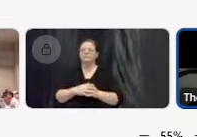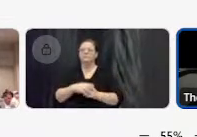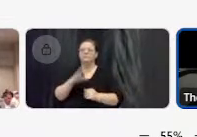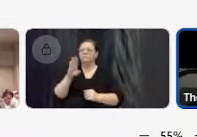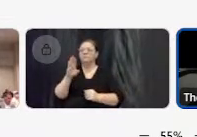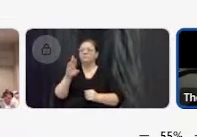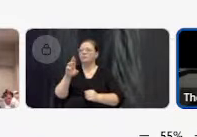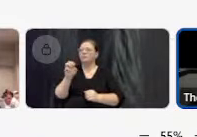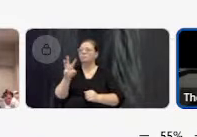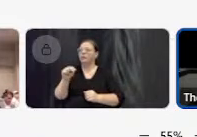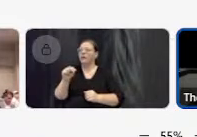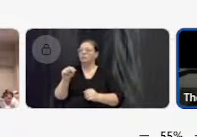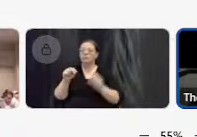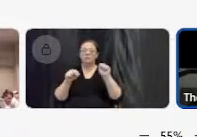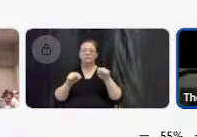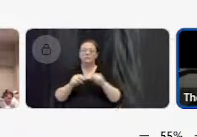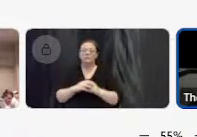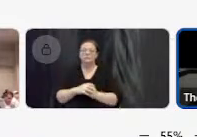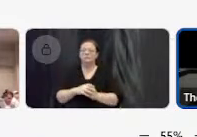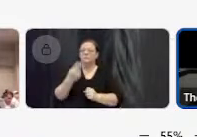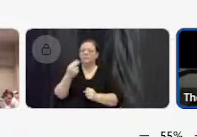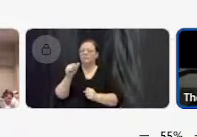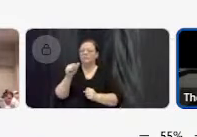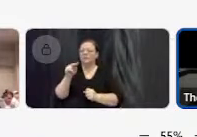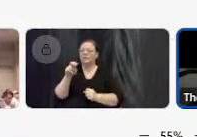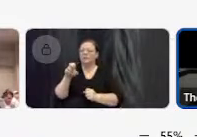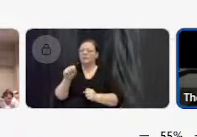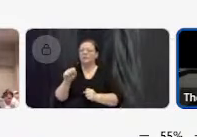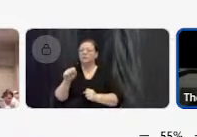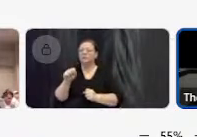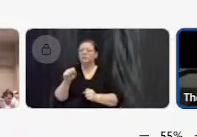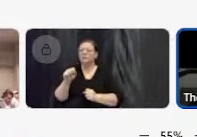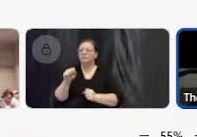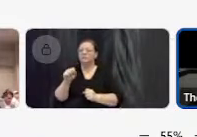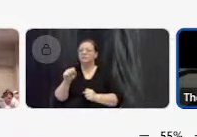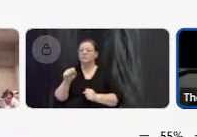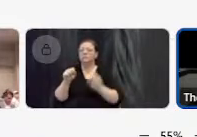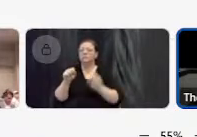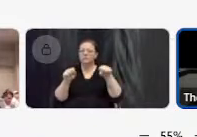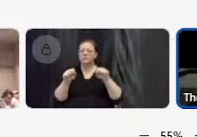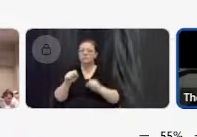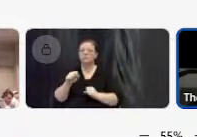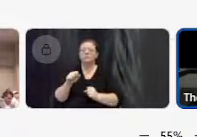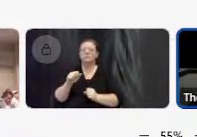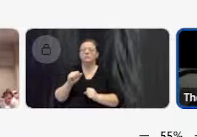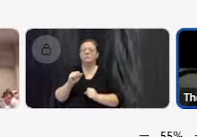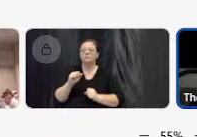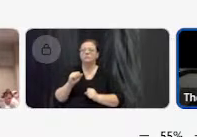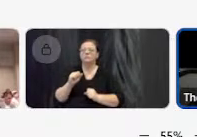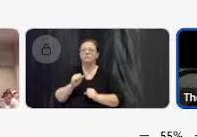Brown? Yes. Haynes? Yes.